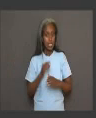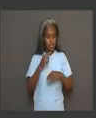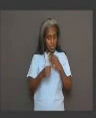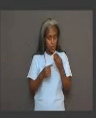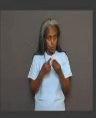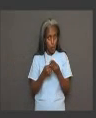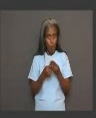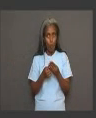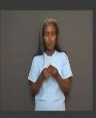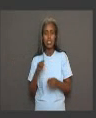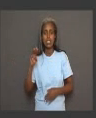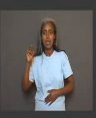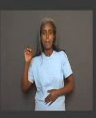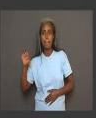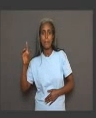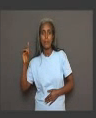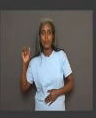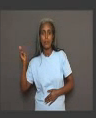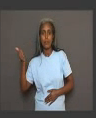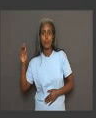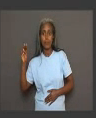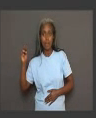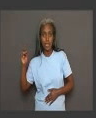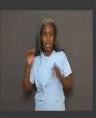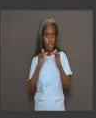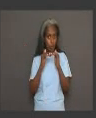So the median equals 2.